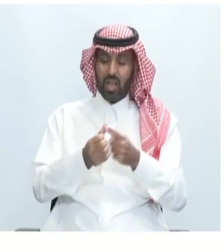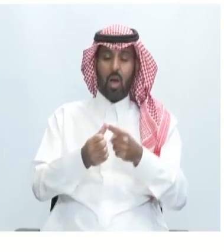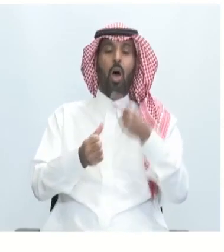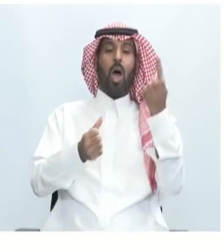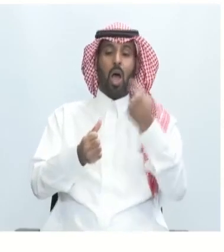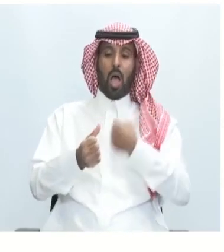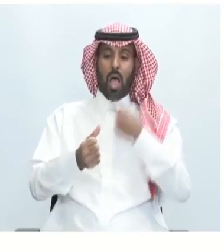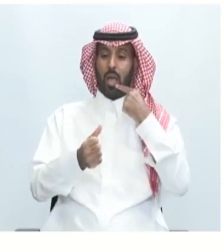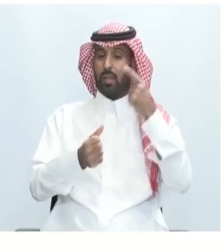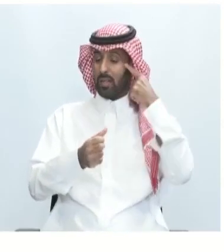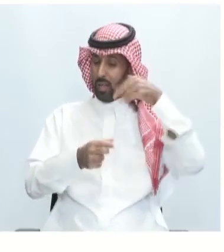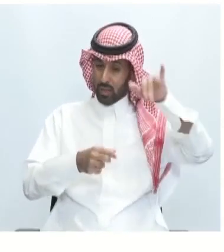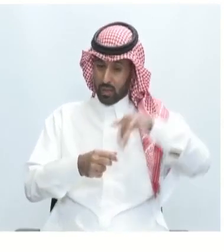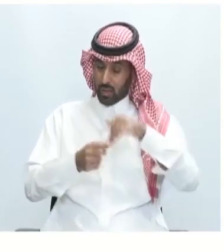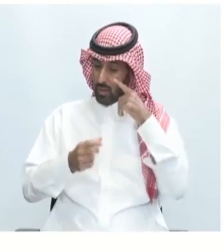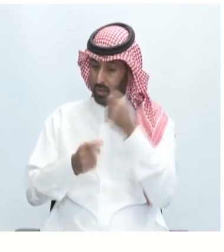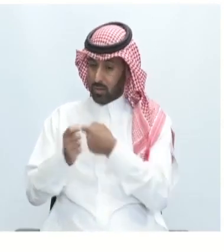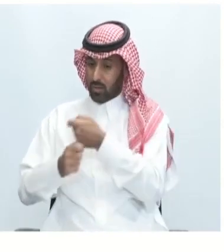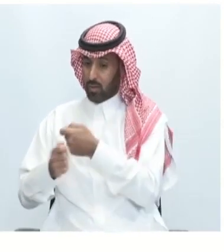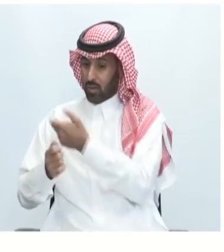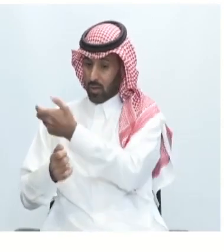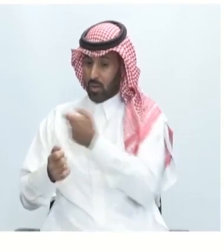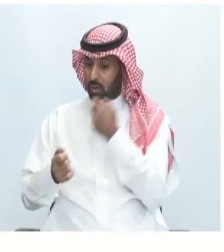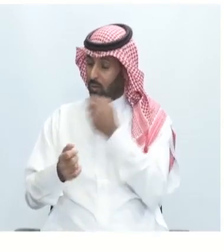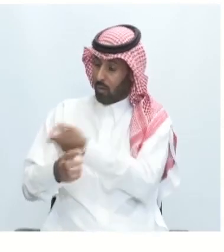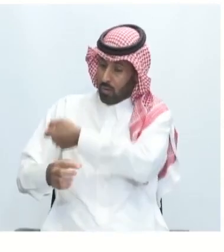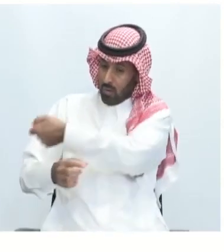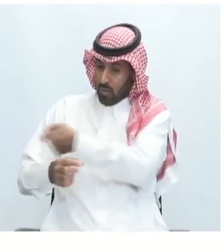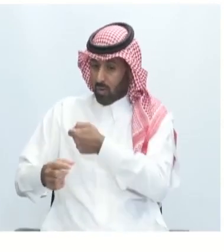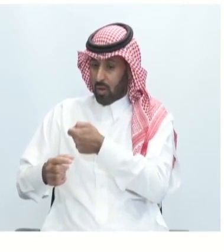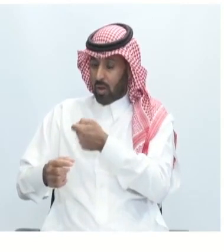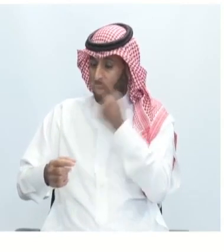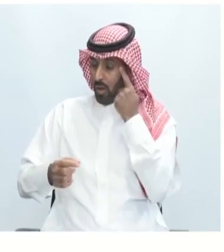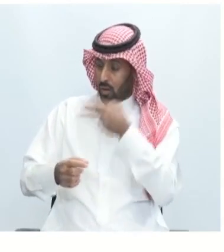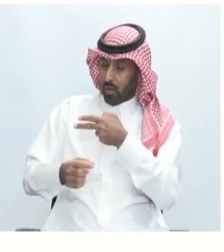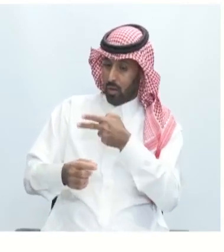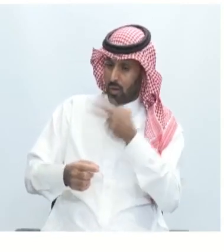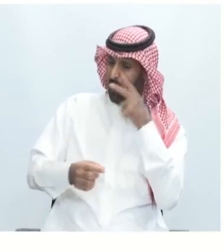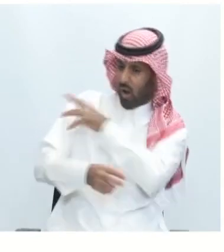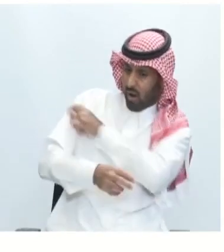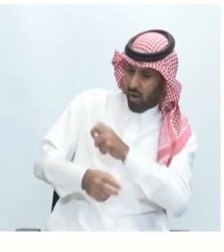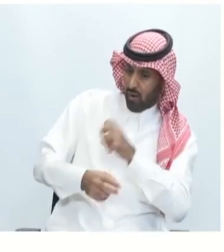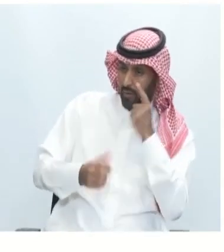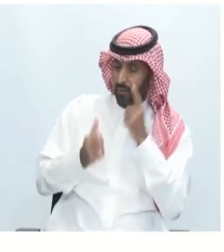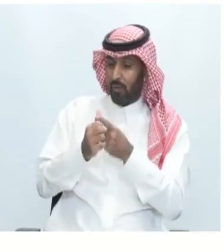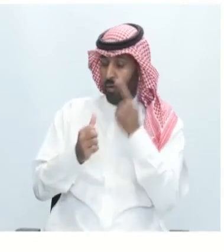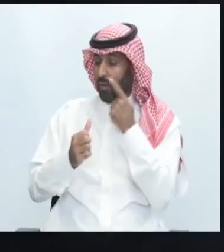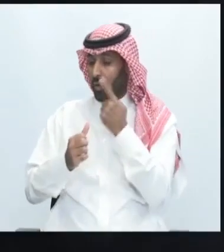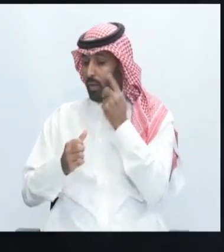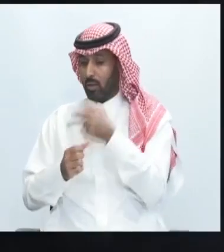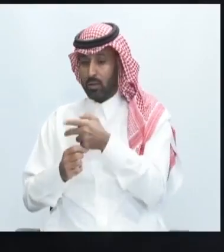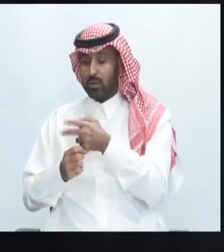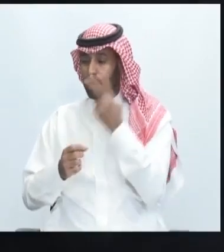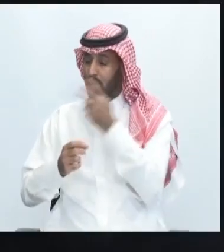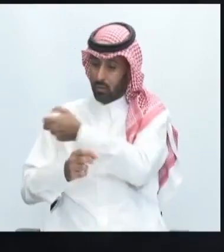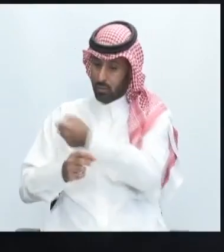one had been getting cash from the ATM when he was mugged. So he wanted to get the